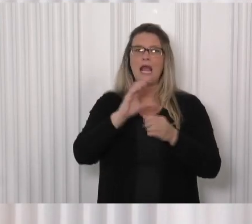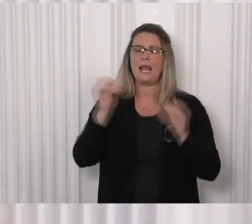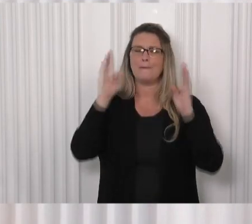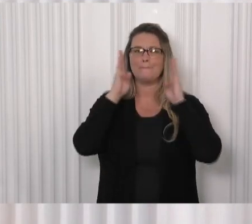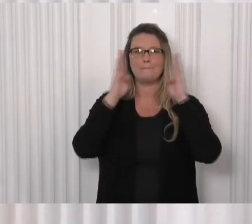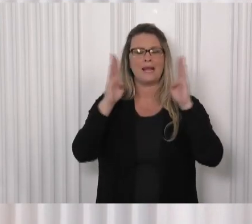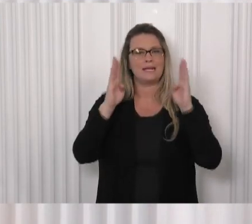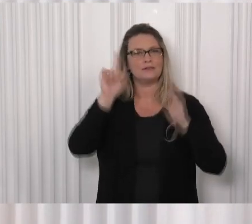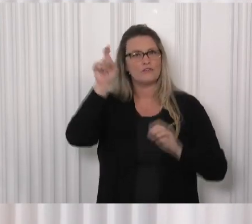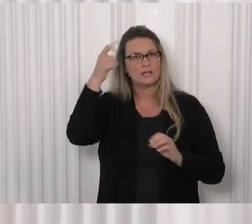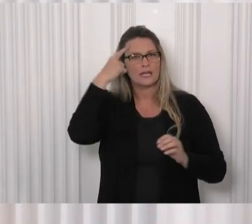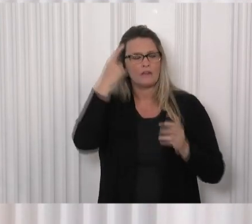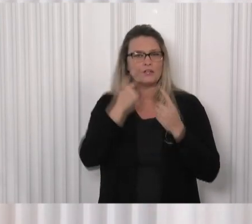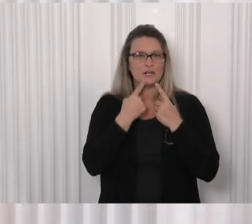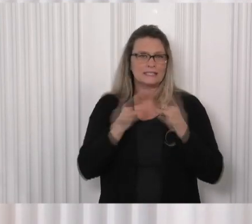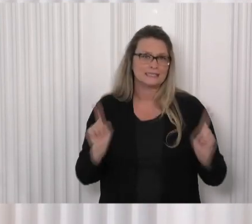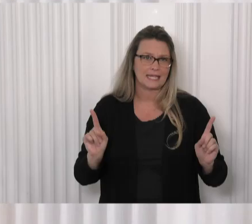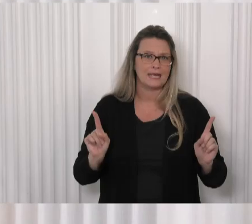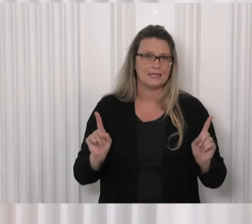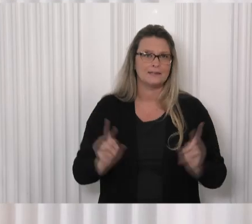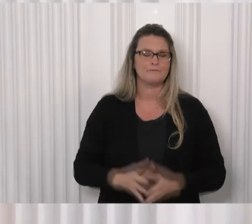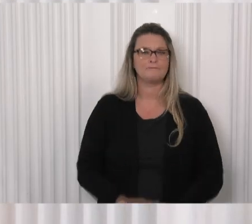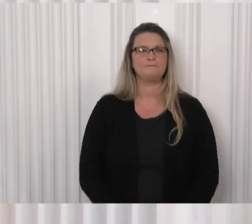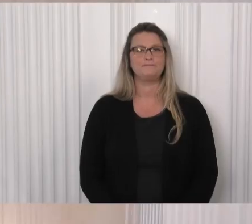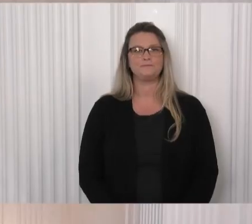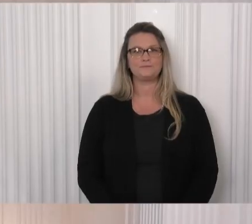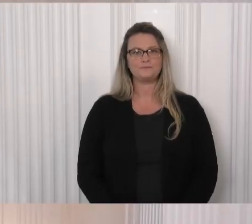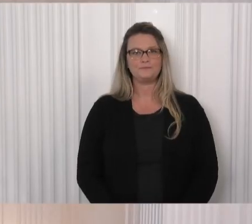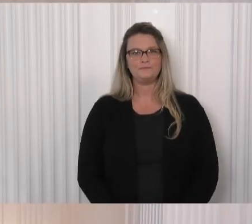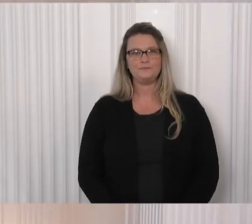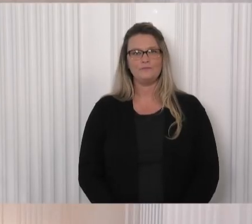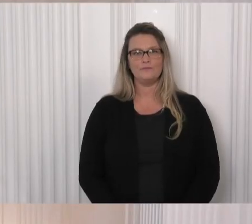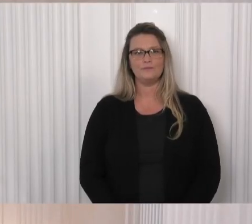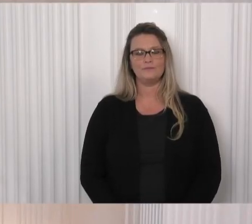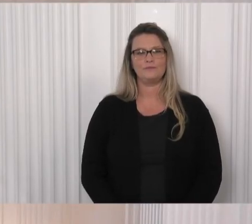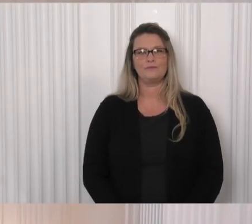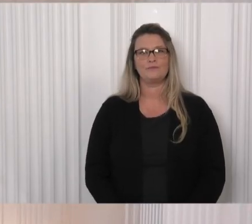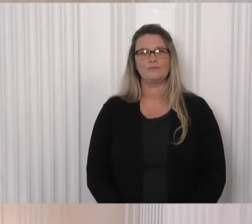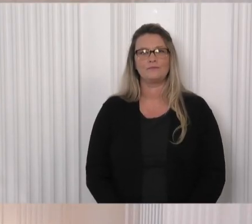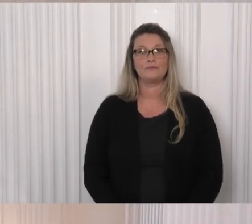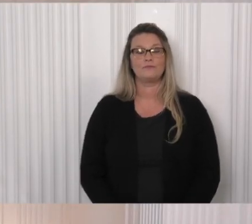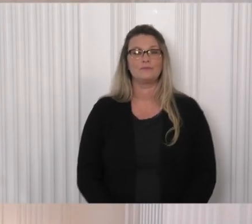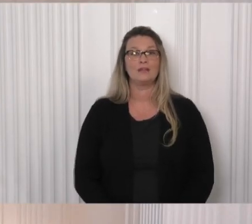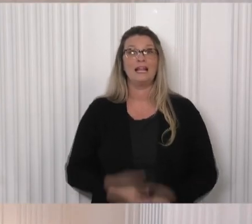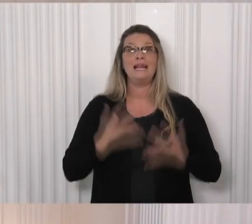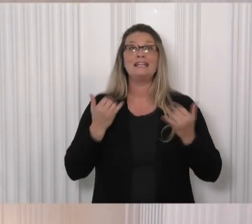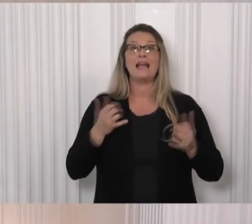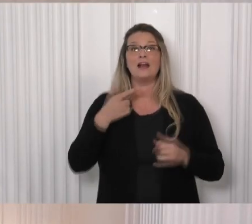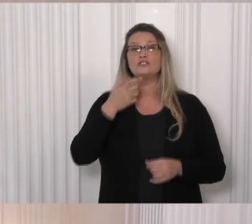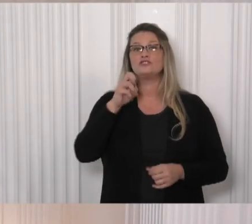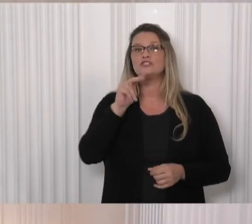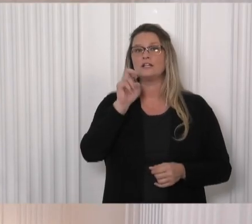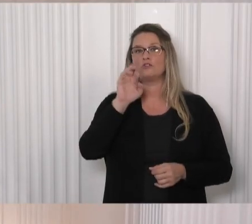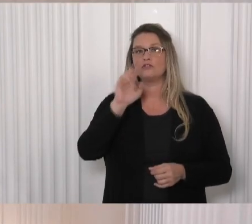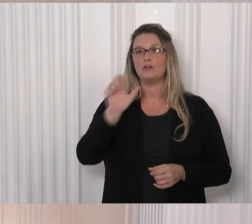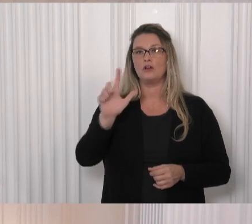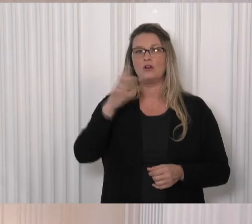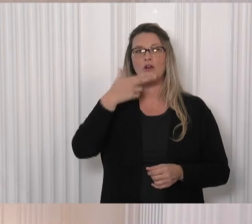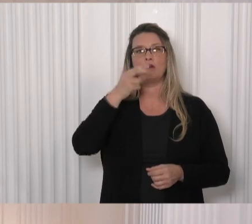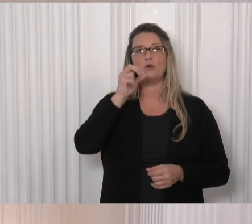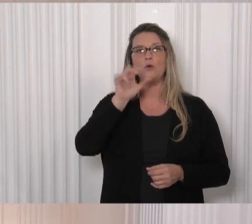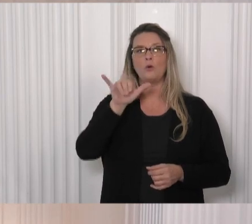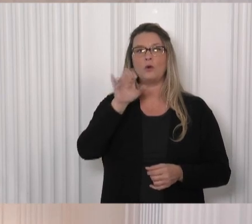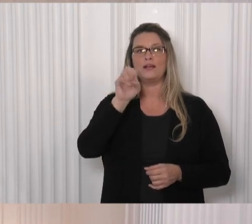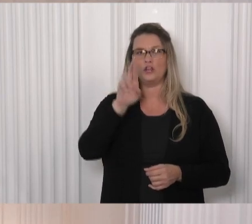what Governor Justice has said. Okay, thank you, Dr. Marsh. General Hoyer, would you like to give some comments? Good